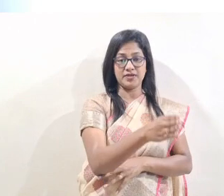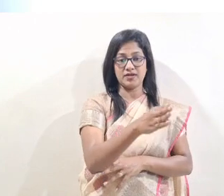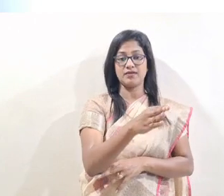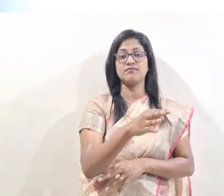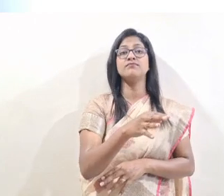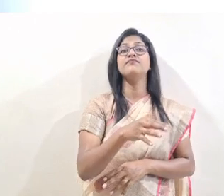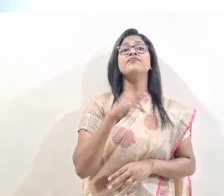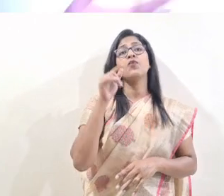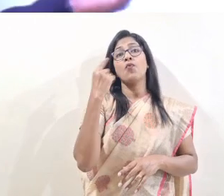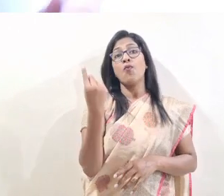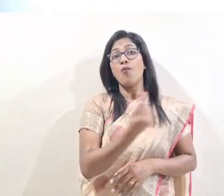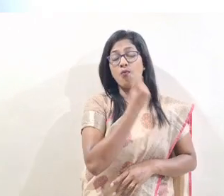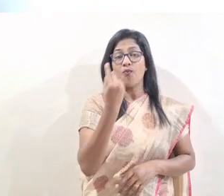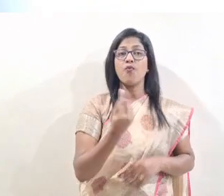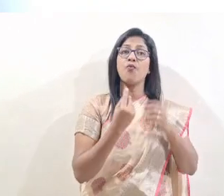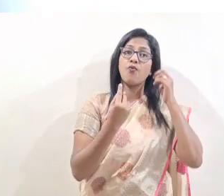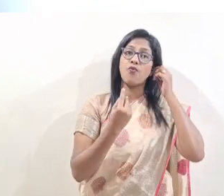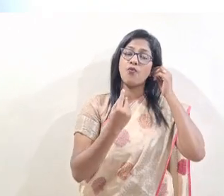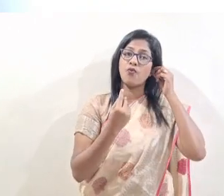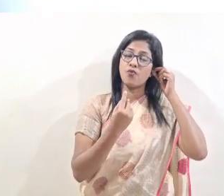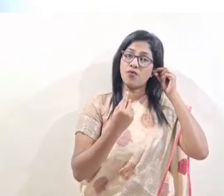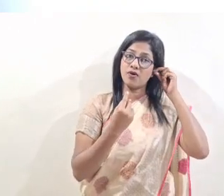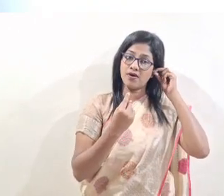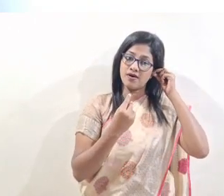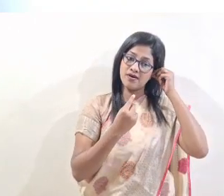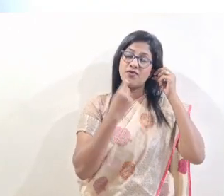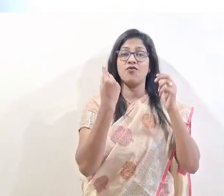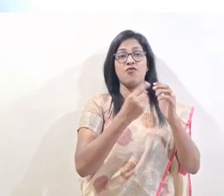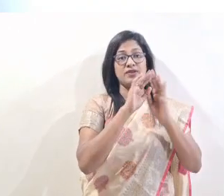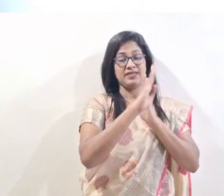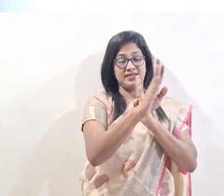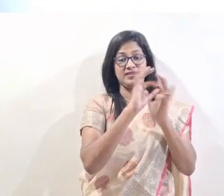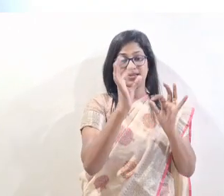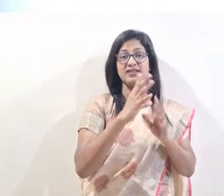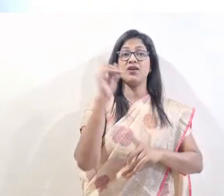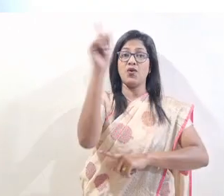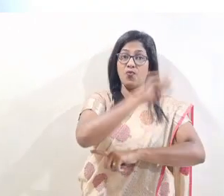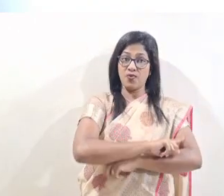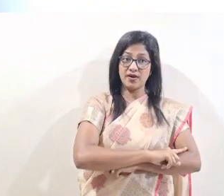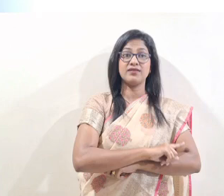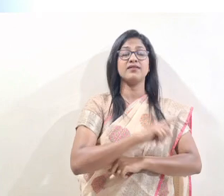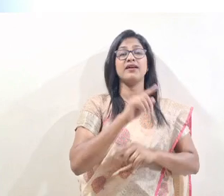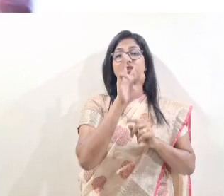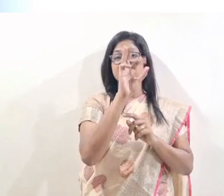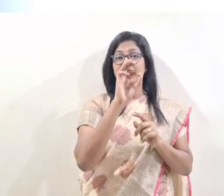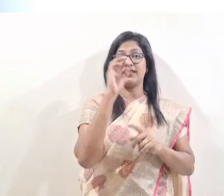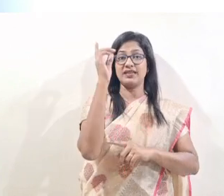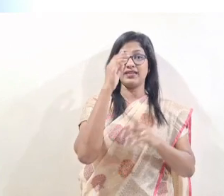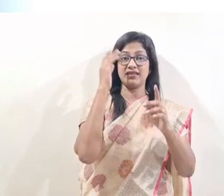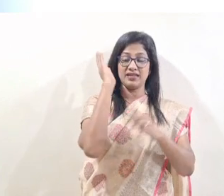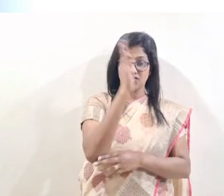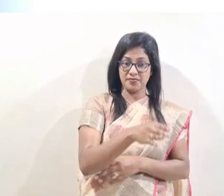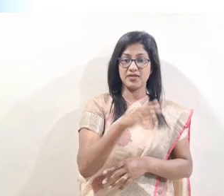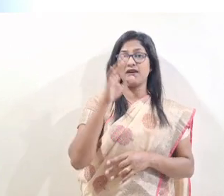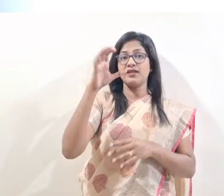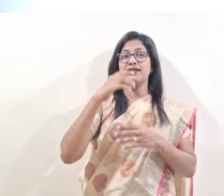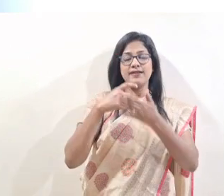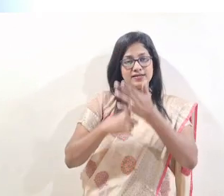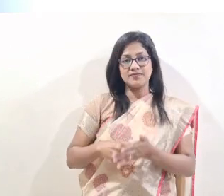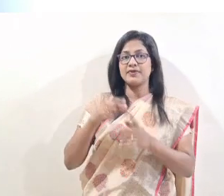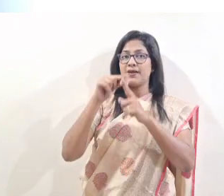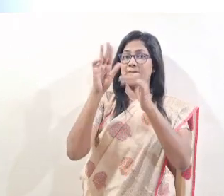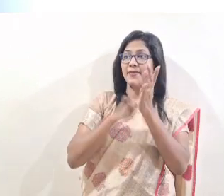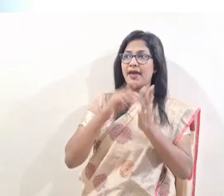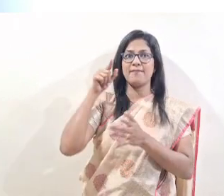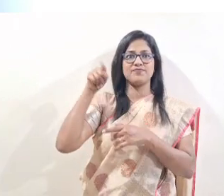is commissioned, probably subject to corrections, on a single day, 30 kilometers was commissioned by our Honorable Prime Minister,